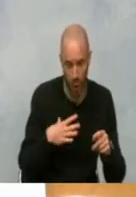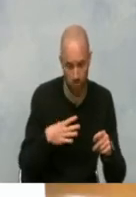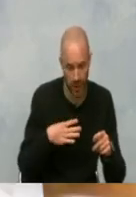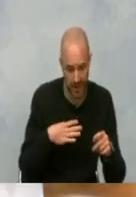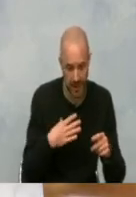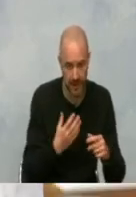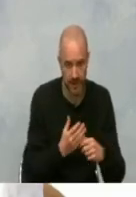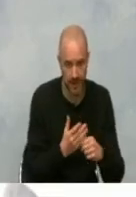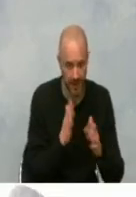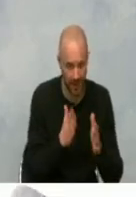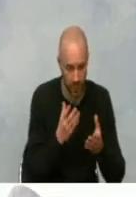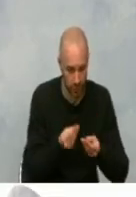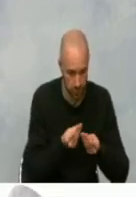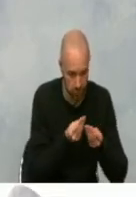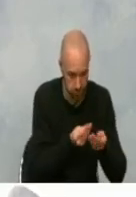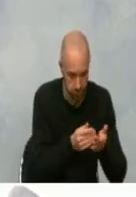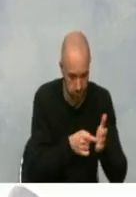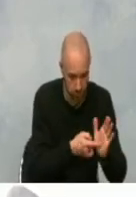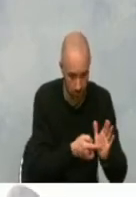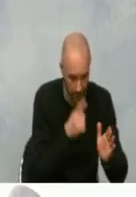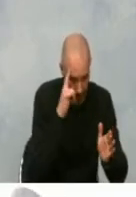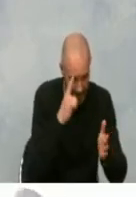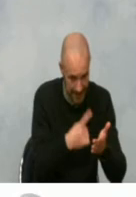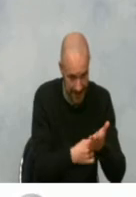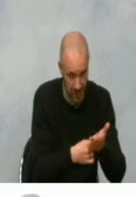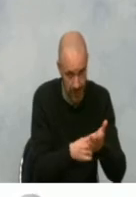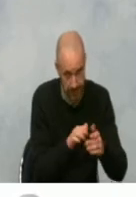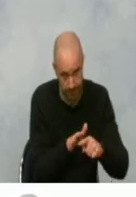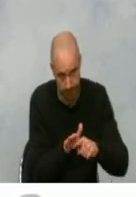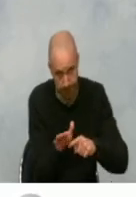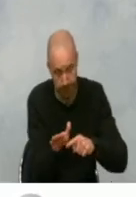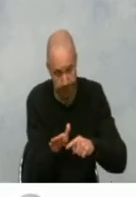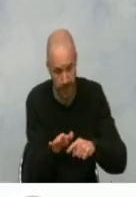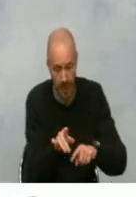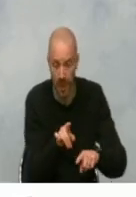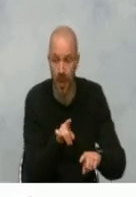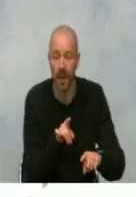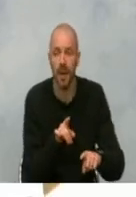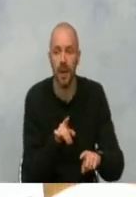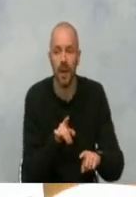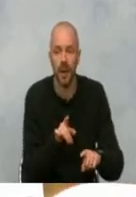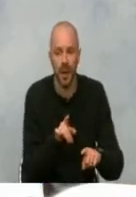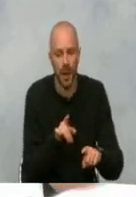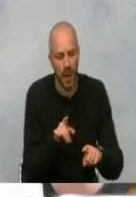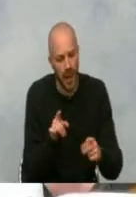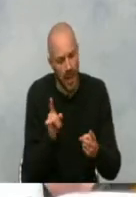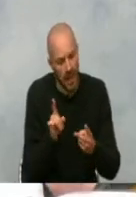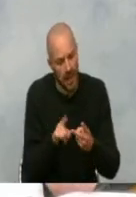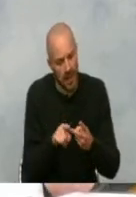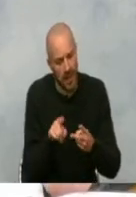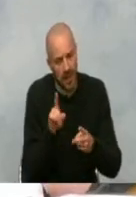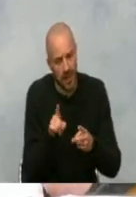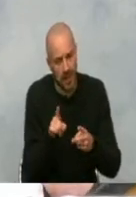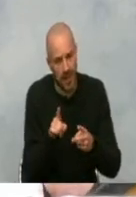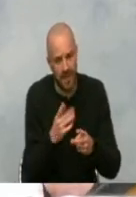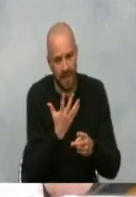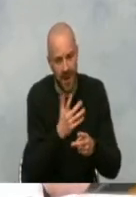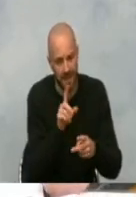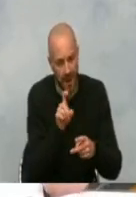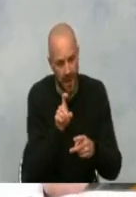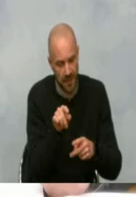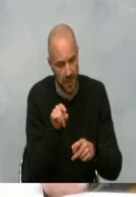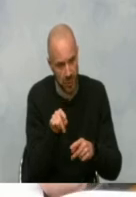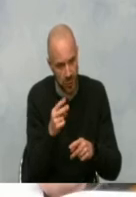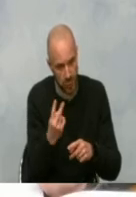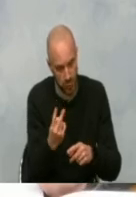yourselves for decision eventually. And then there are the things described at 511.2,